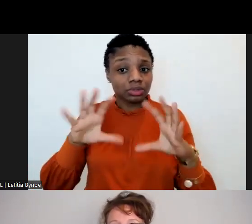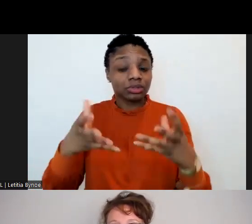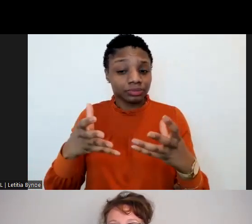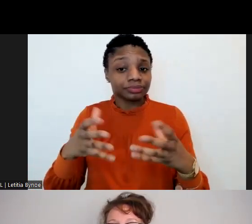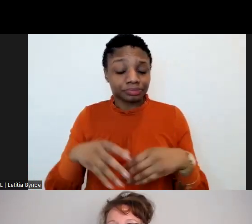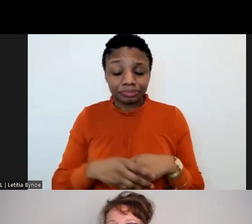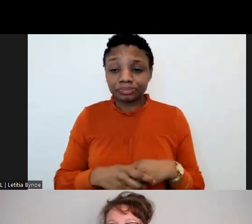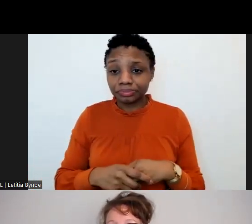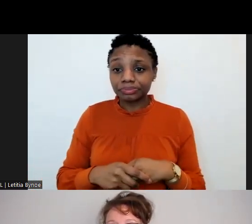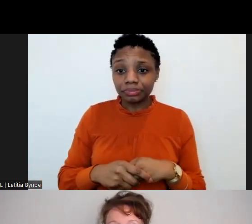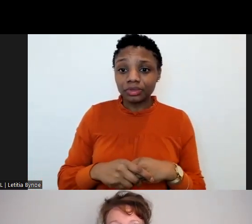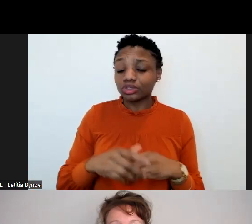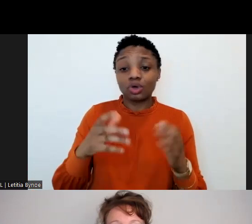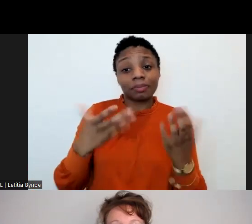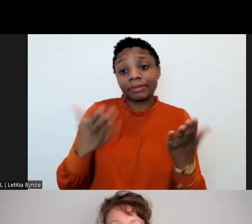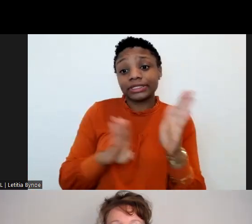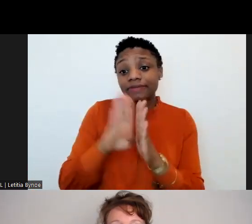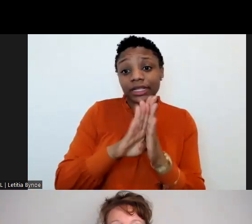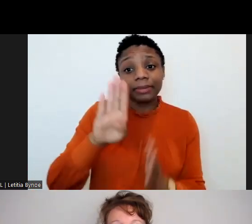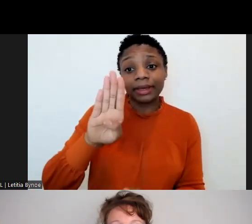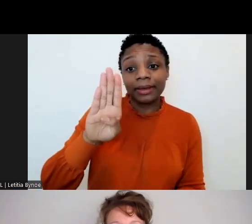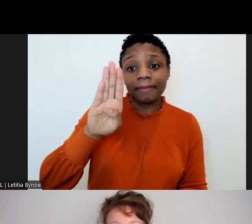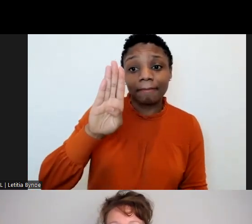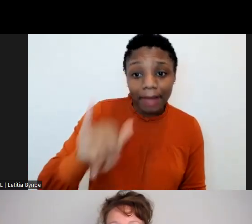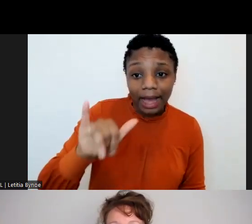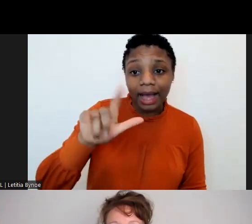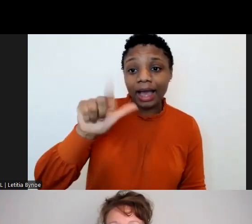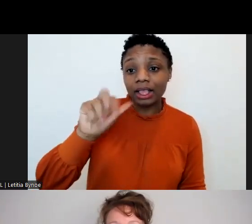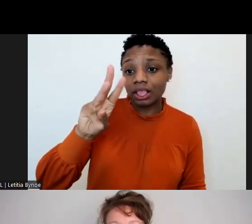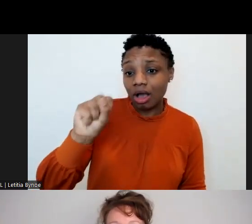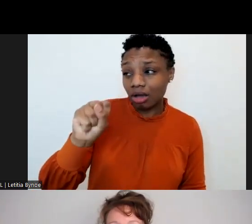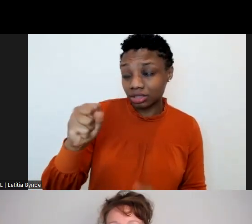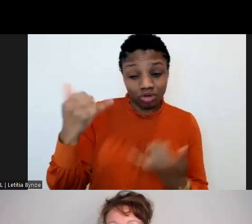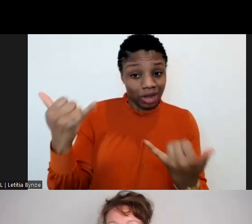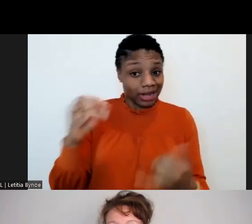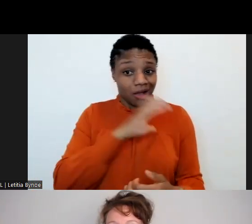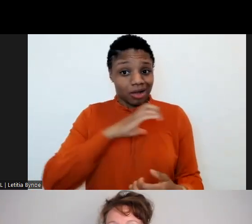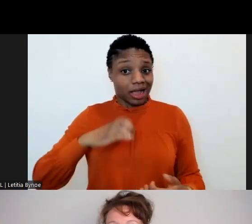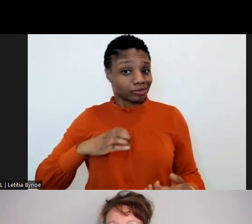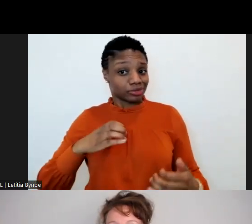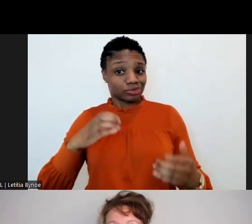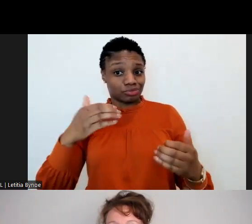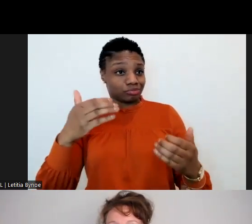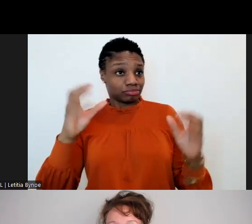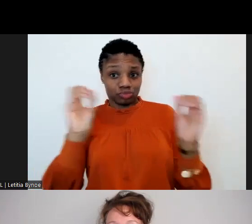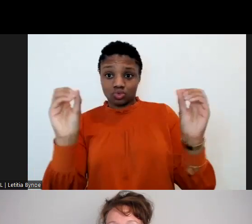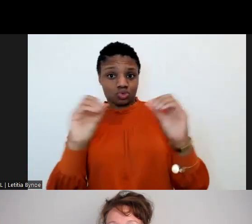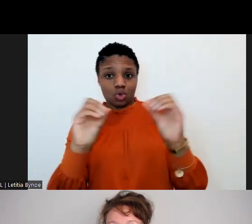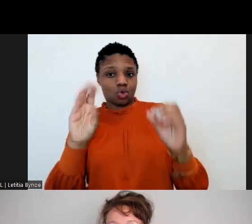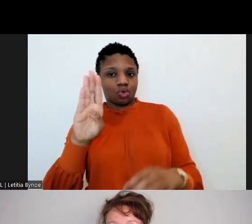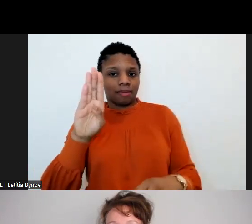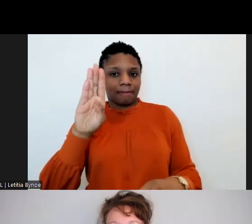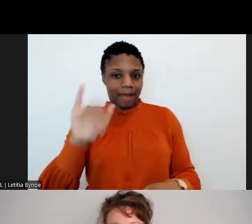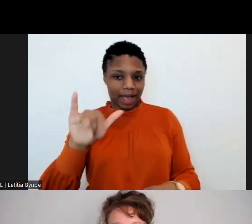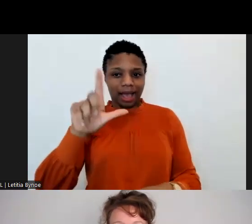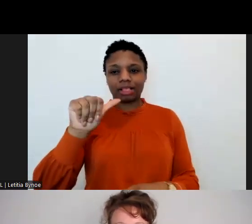we develop bylaws or not, currently the council does not have any bylaws. So that might be a point